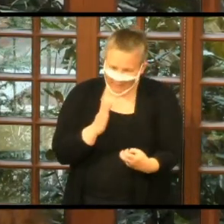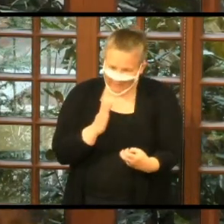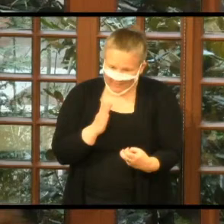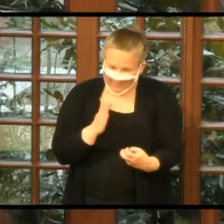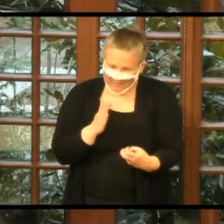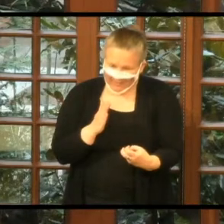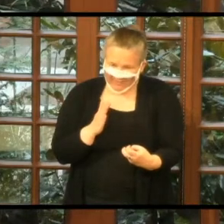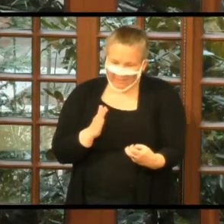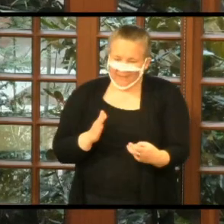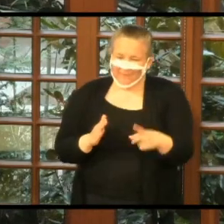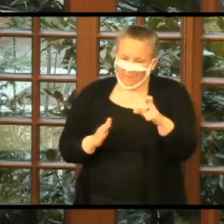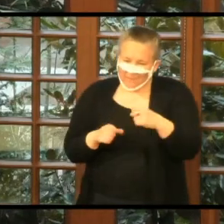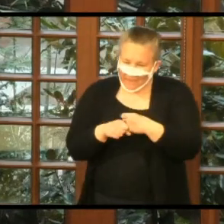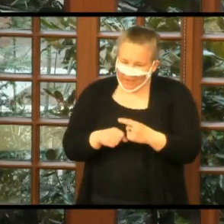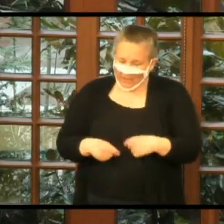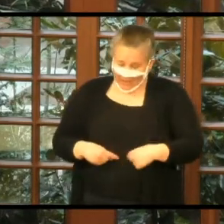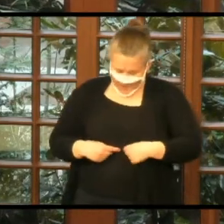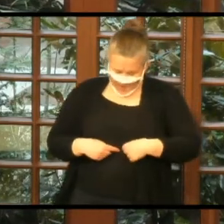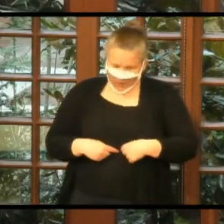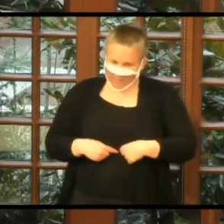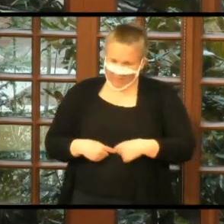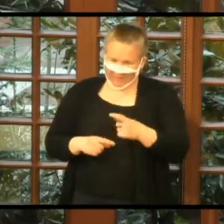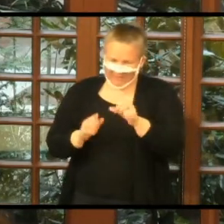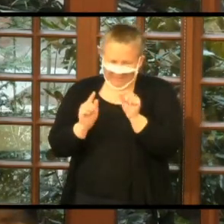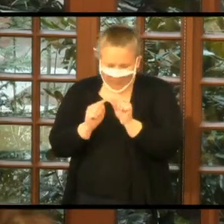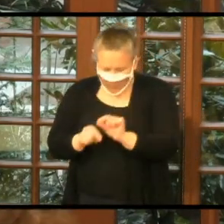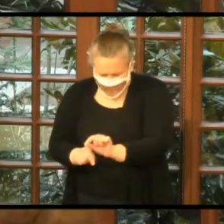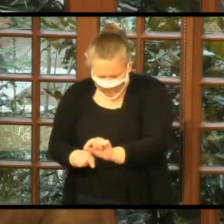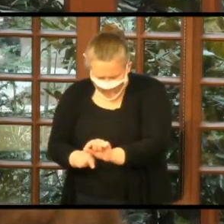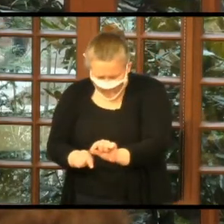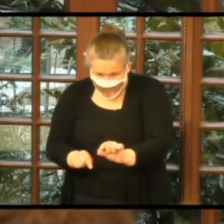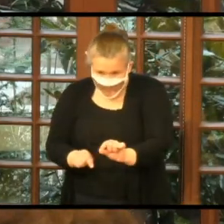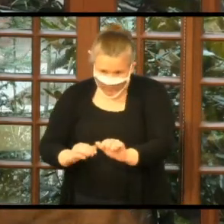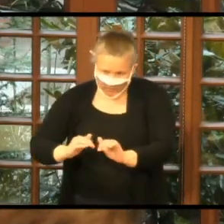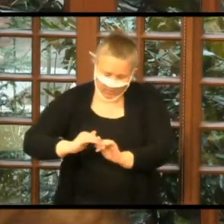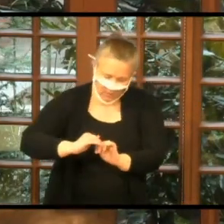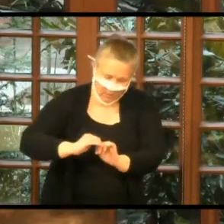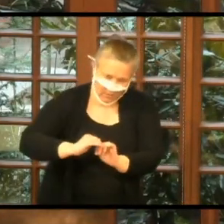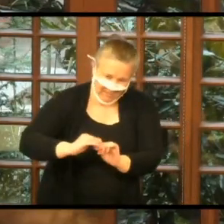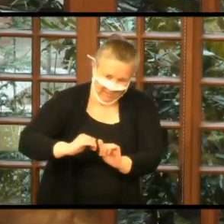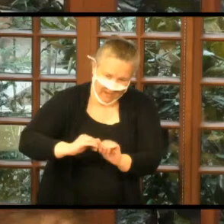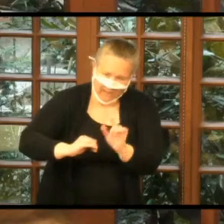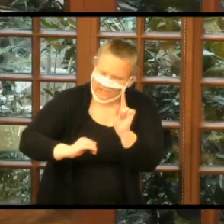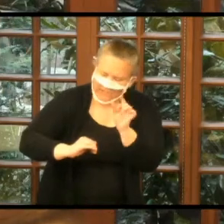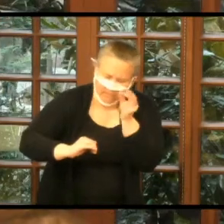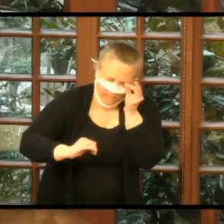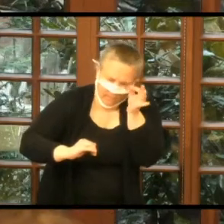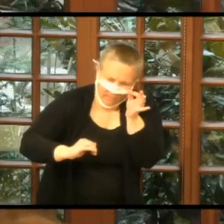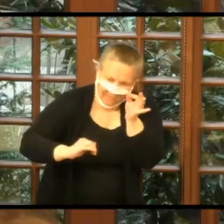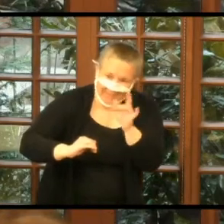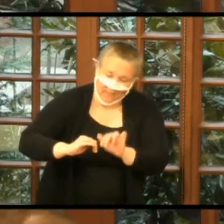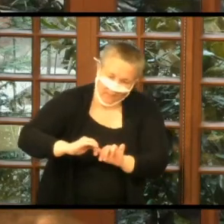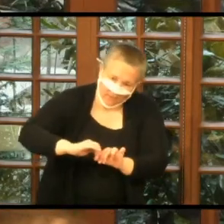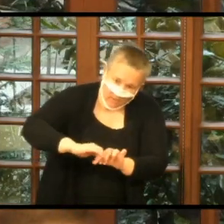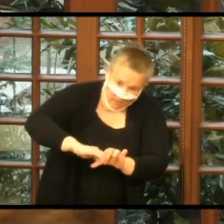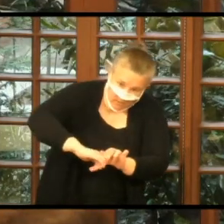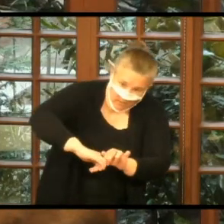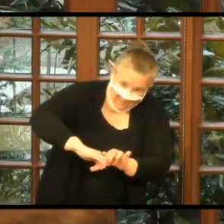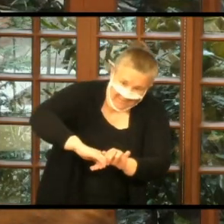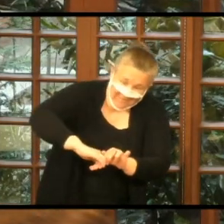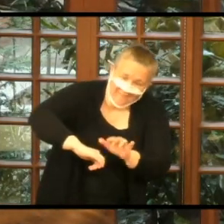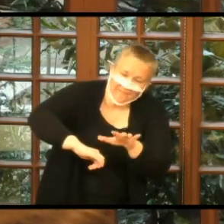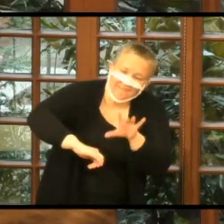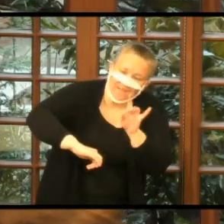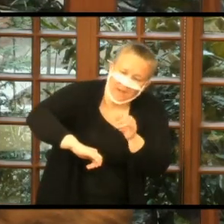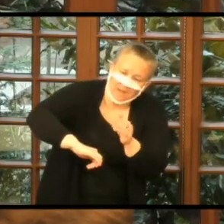make a tiny incision at the sternum, pry the heart girth apart just a touch, just enough to let his knuckles through, and then find